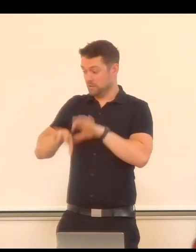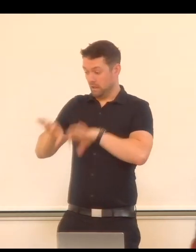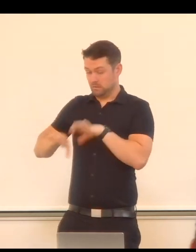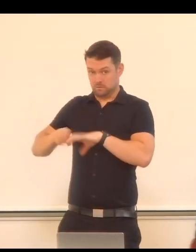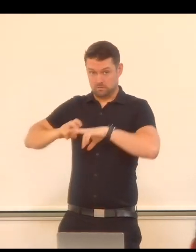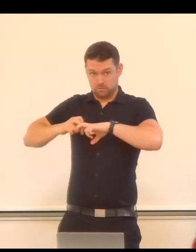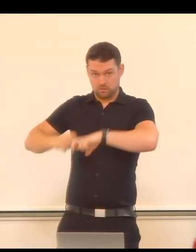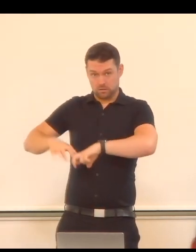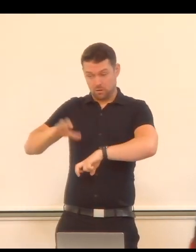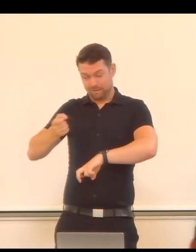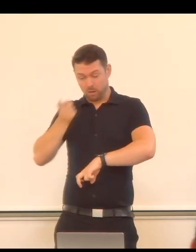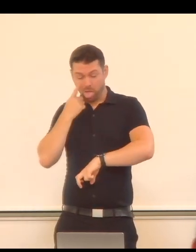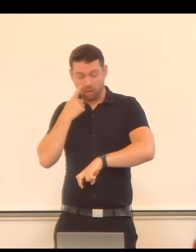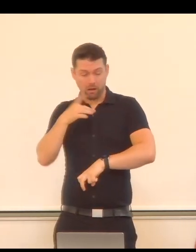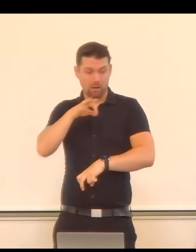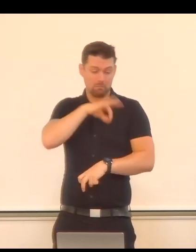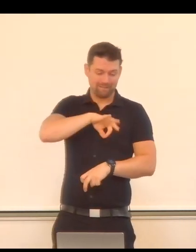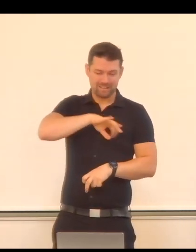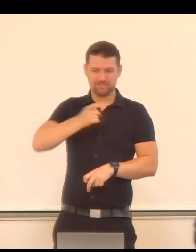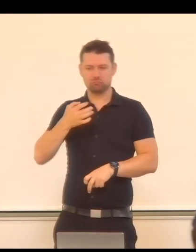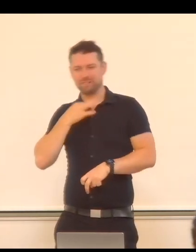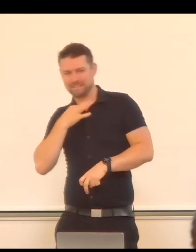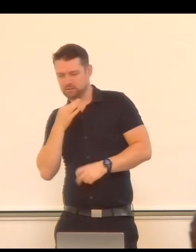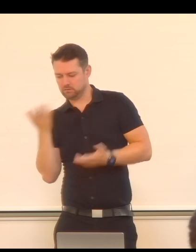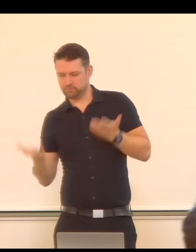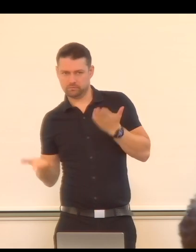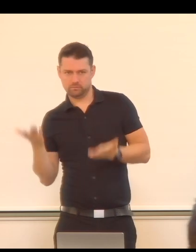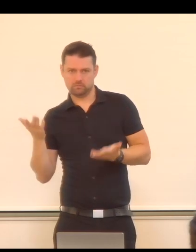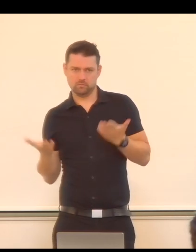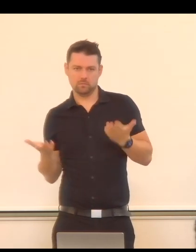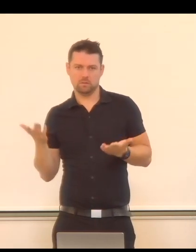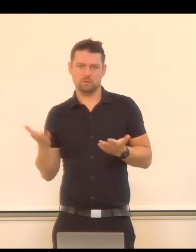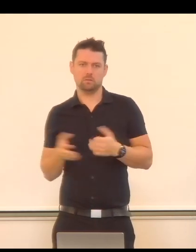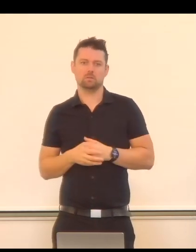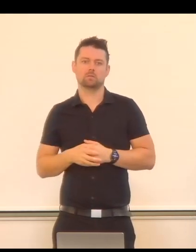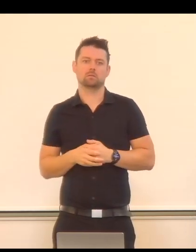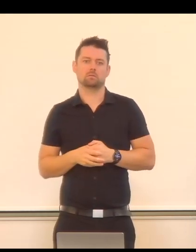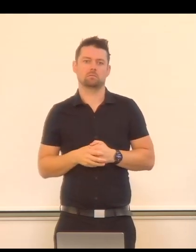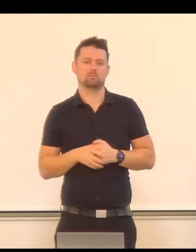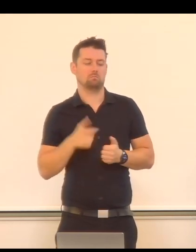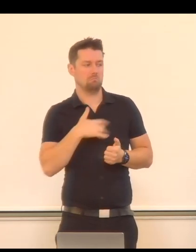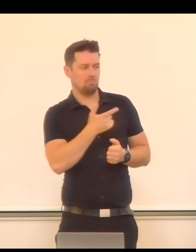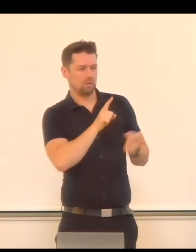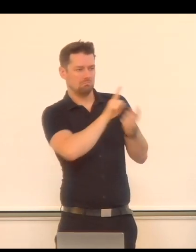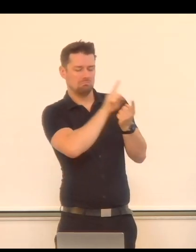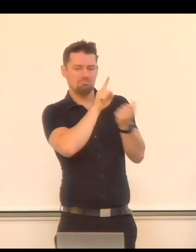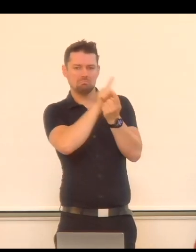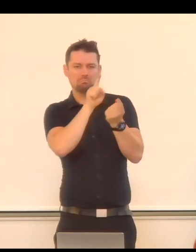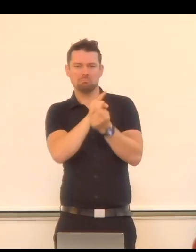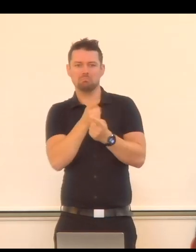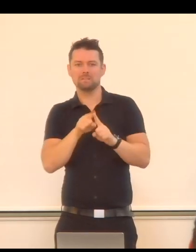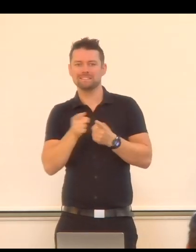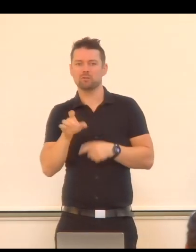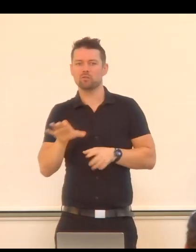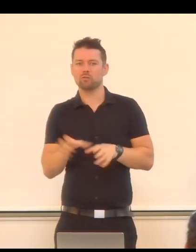to weigh the benefits and the risks. And I've talking with different analog crews, lots of them want